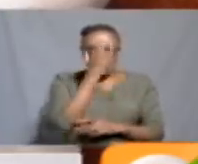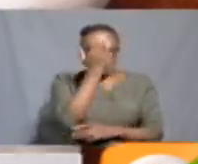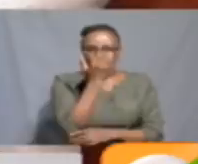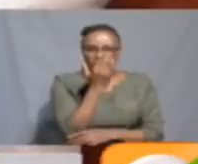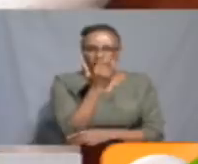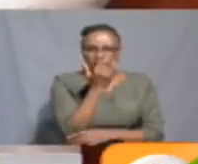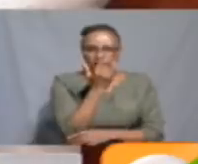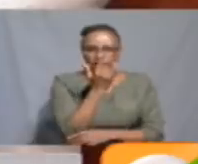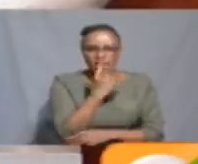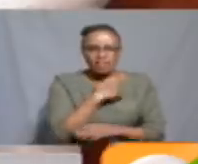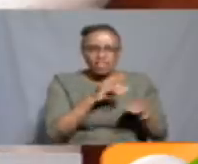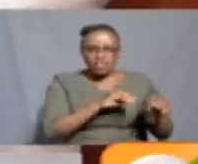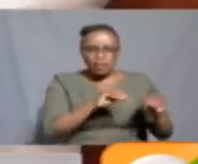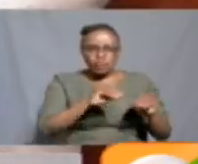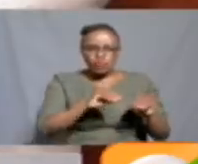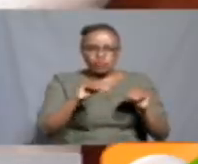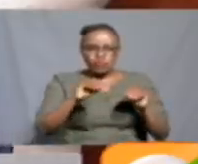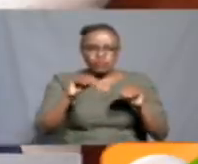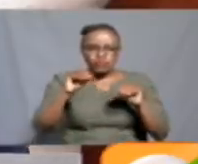be more than that?